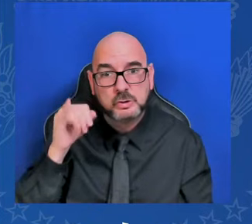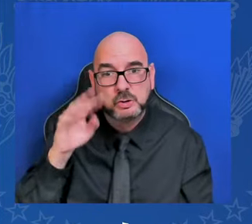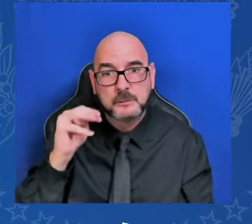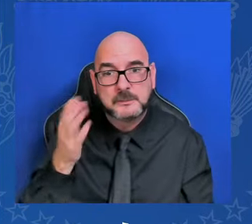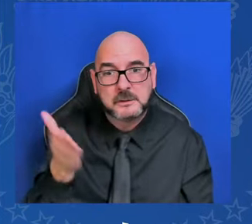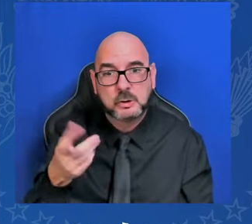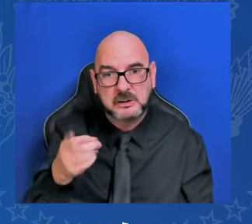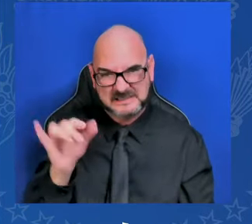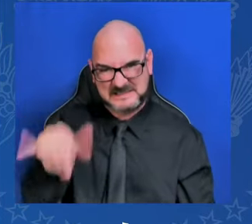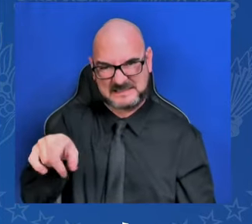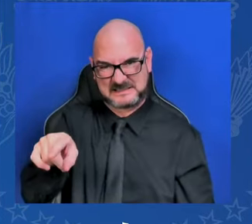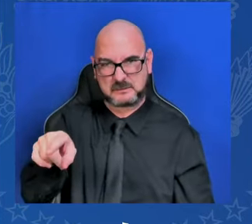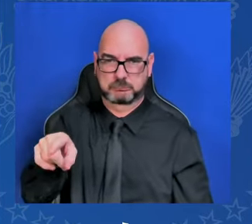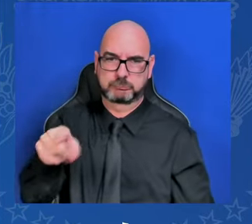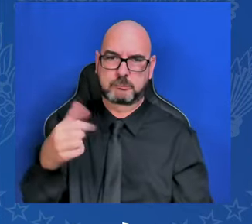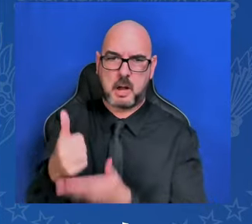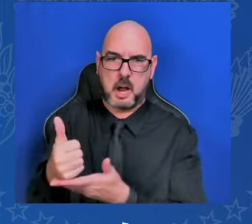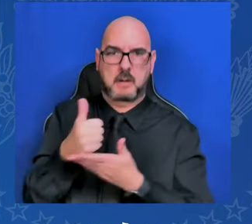him.